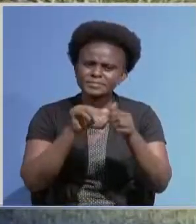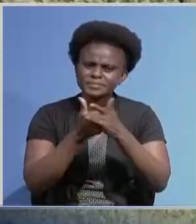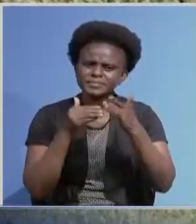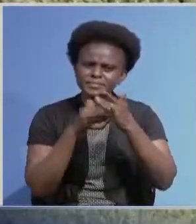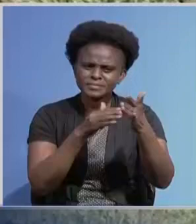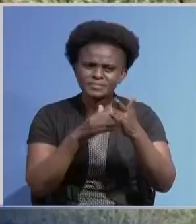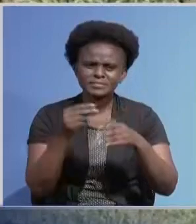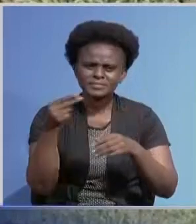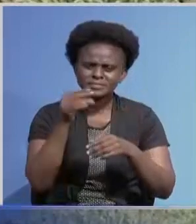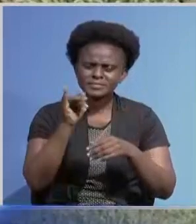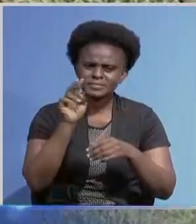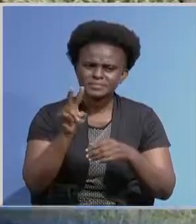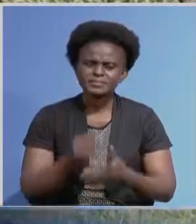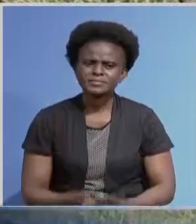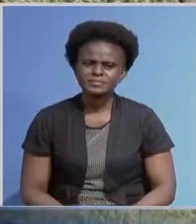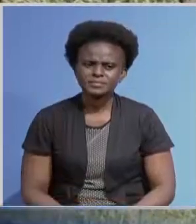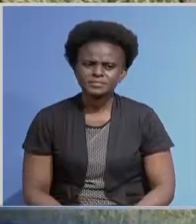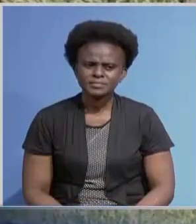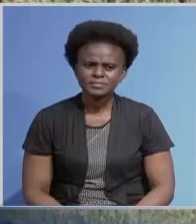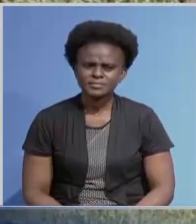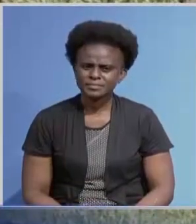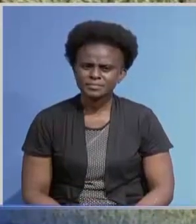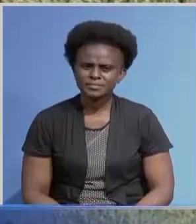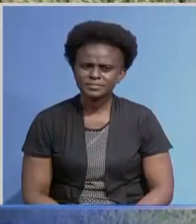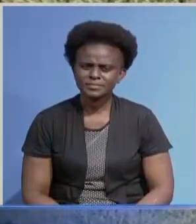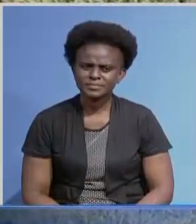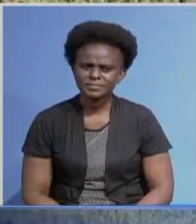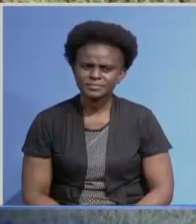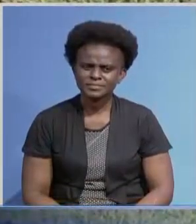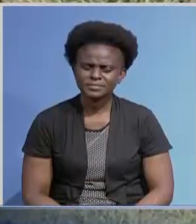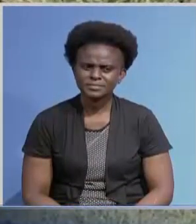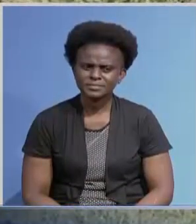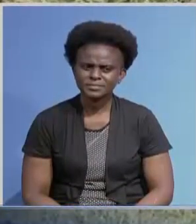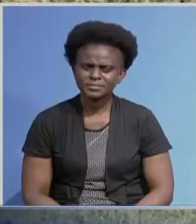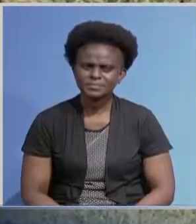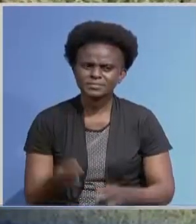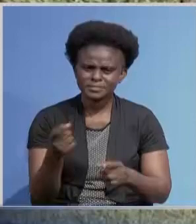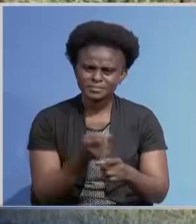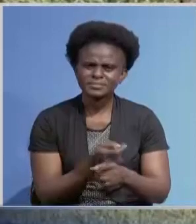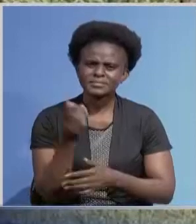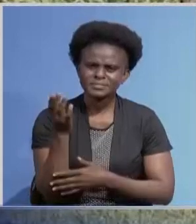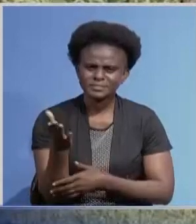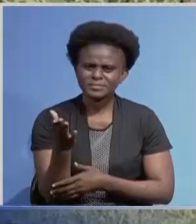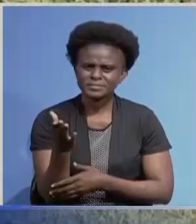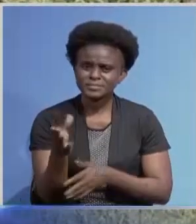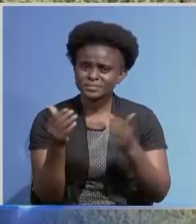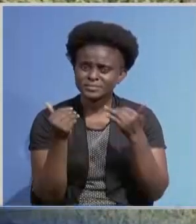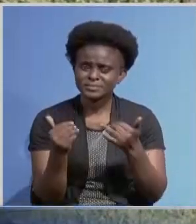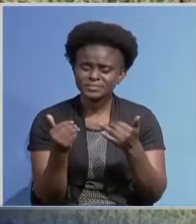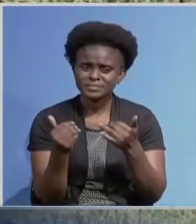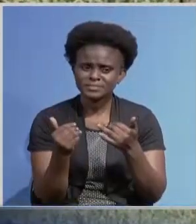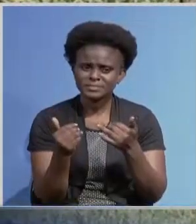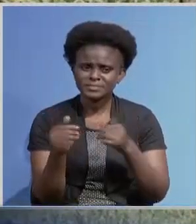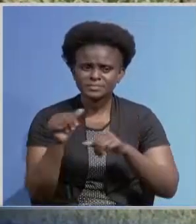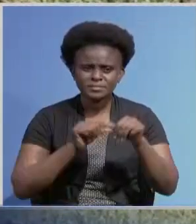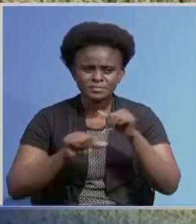virus. In coming out, you know, he turned his grief from losing a child from a disease in those